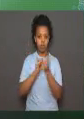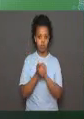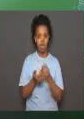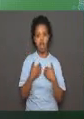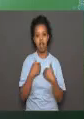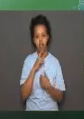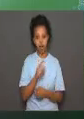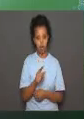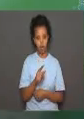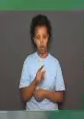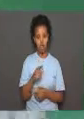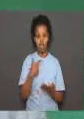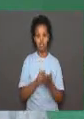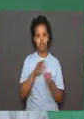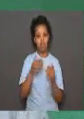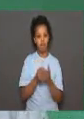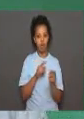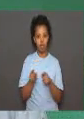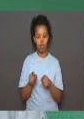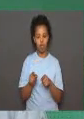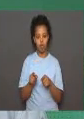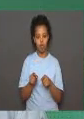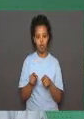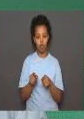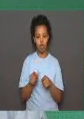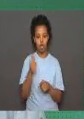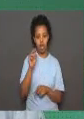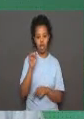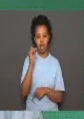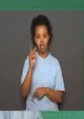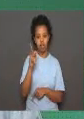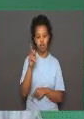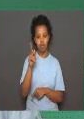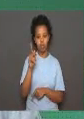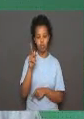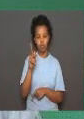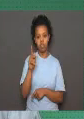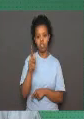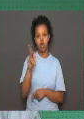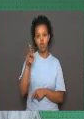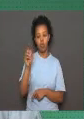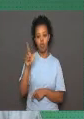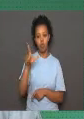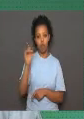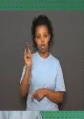mutations, including aneuploidy, polyploidy,